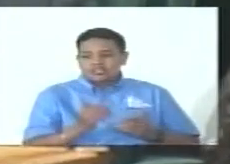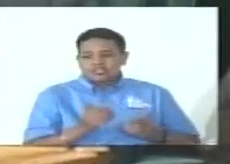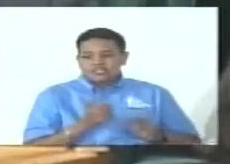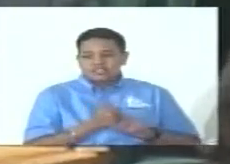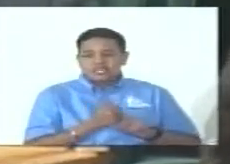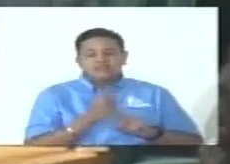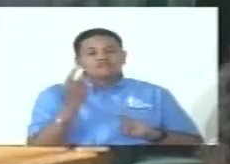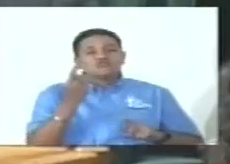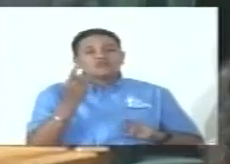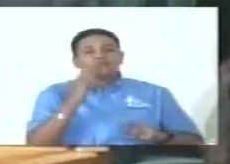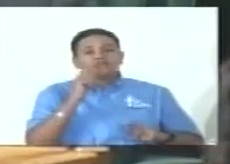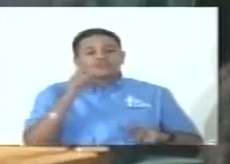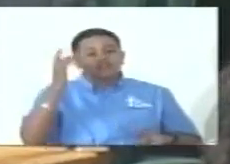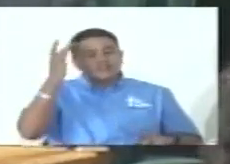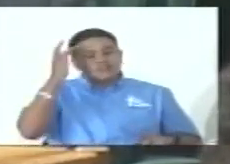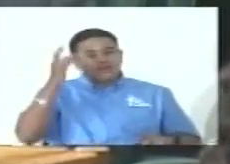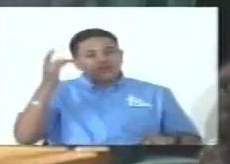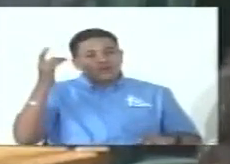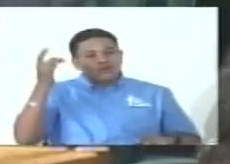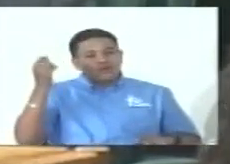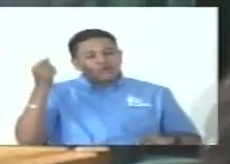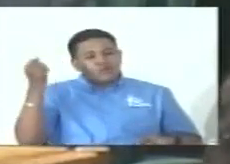was something to behold.